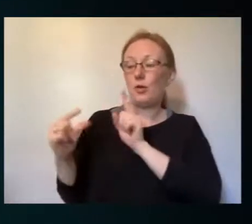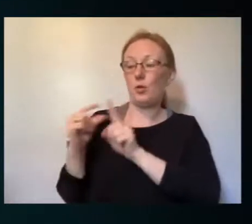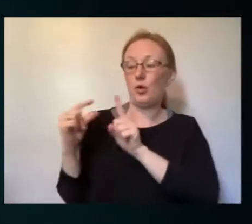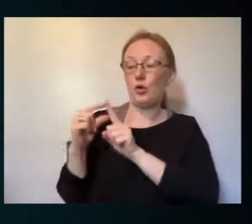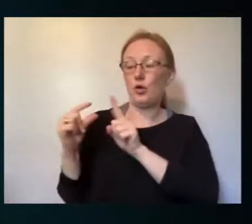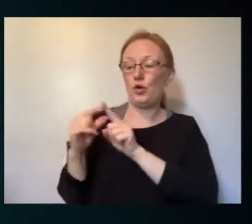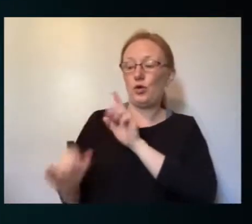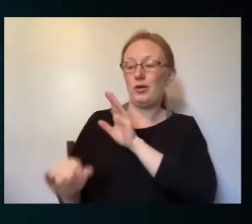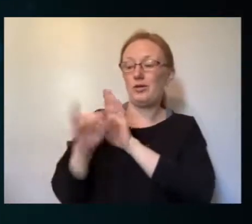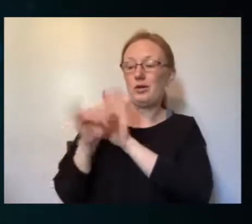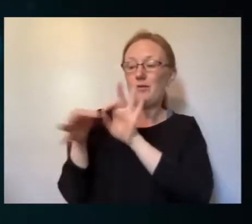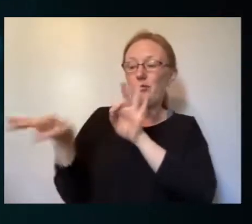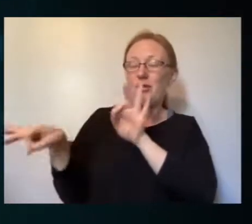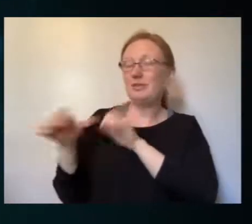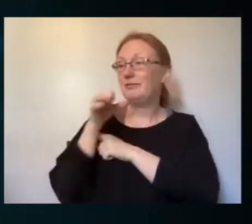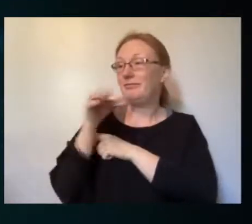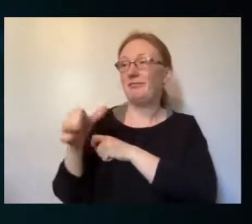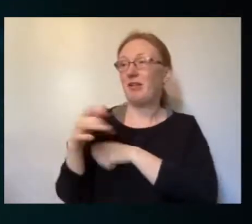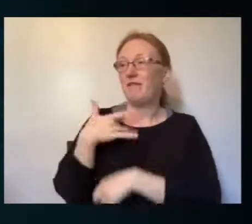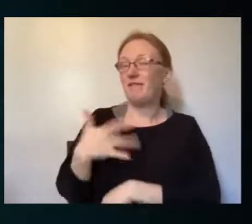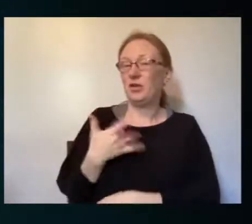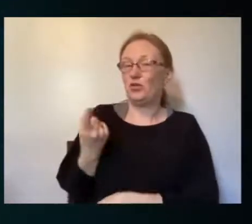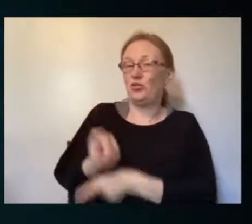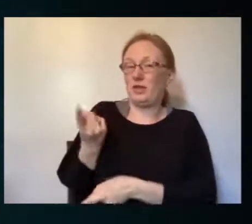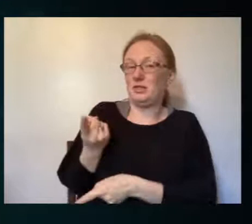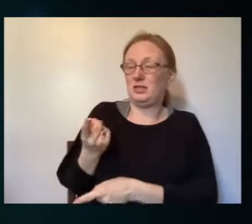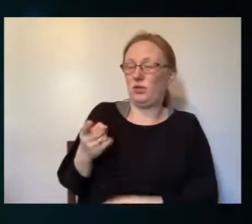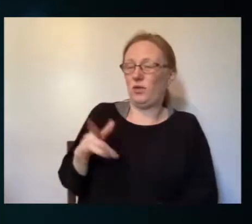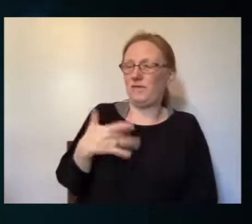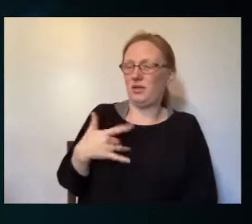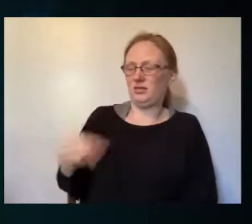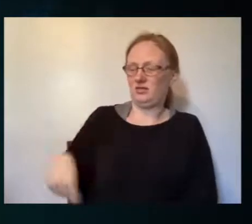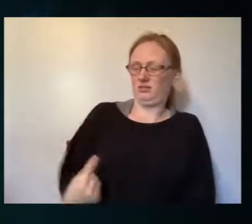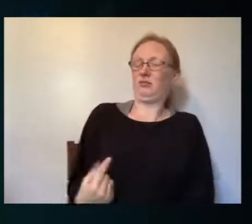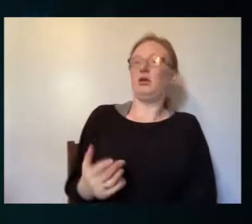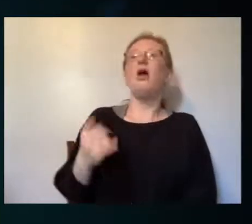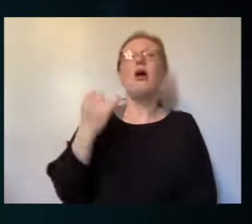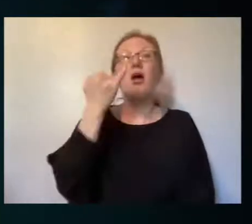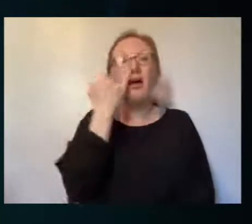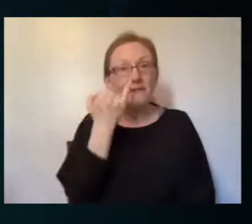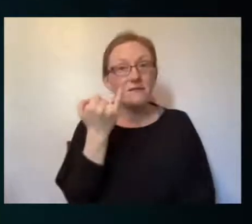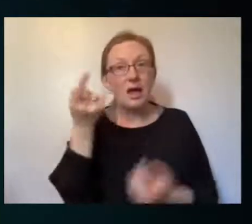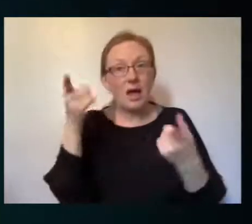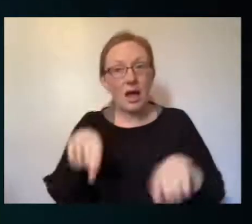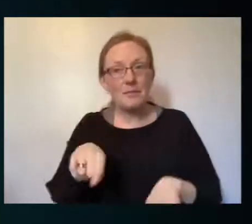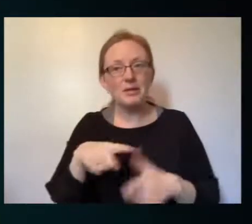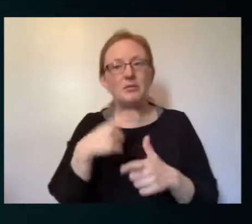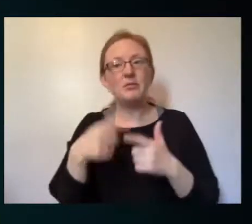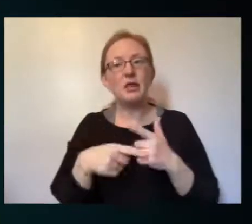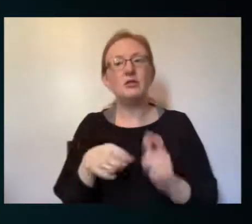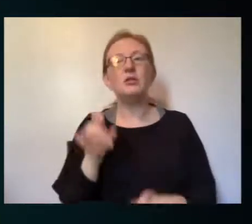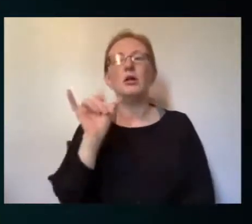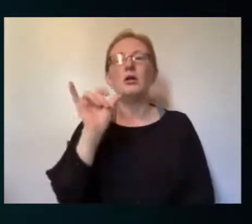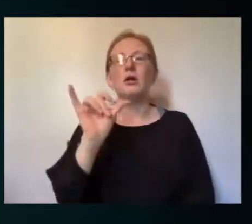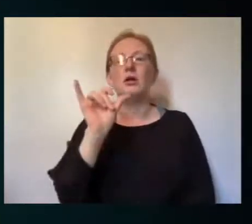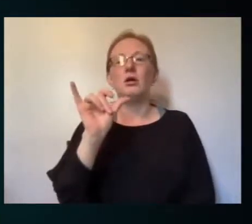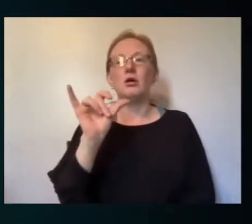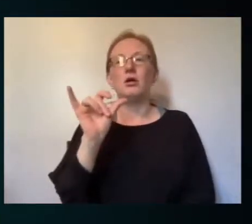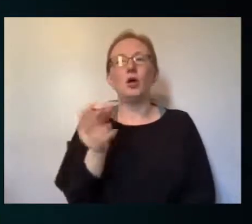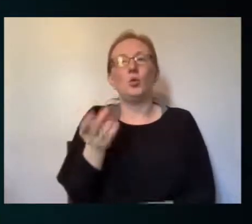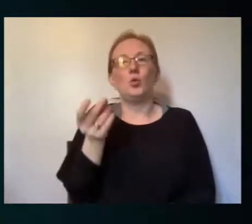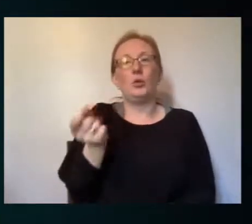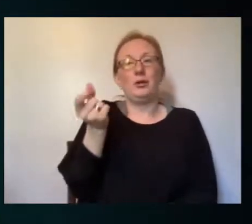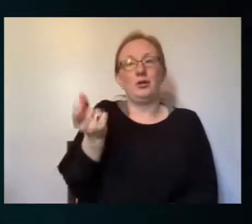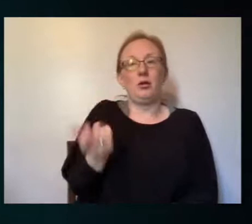are insensitive or just don't feel right to you. If these issues come up, take each other in good faith, offer a quick